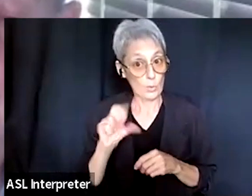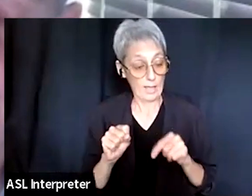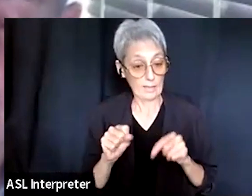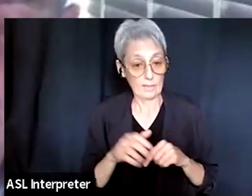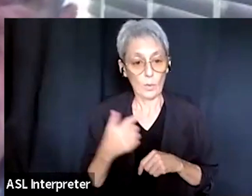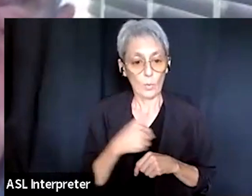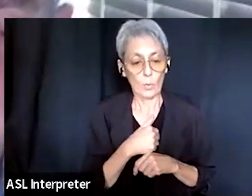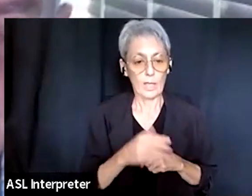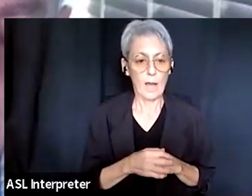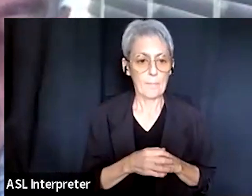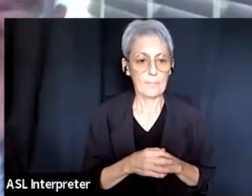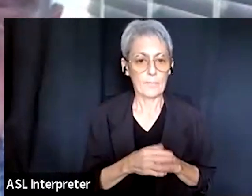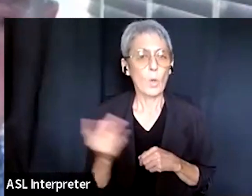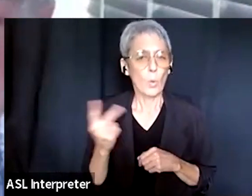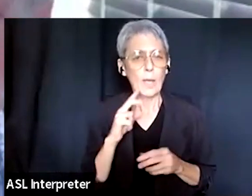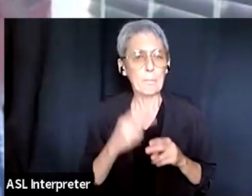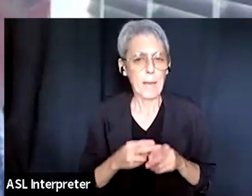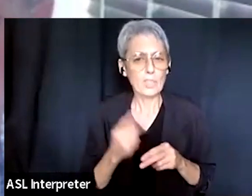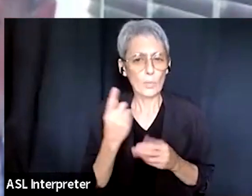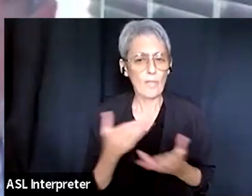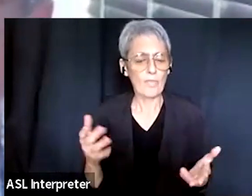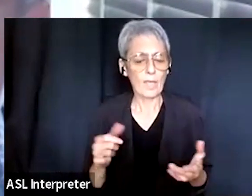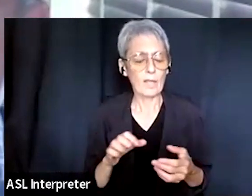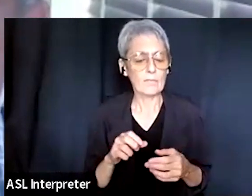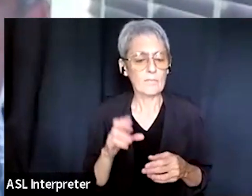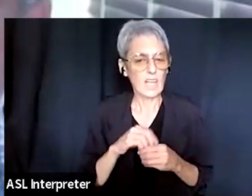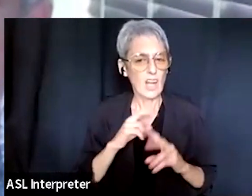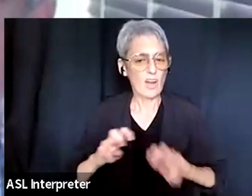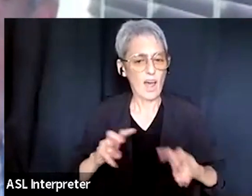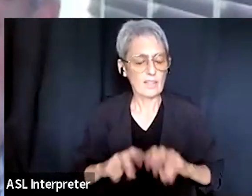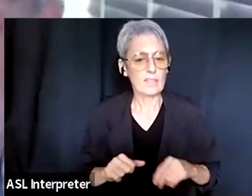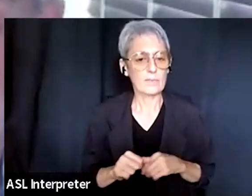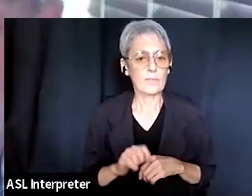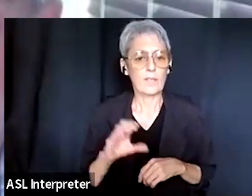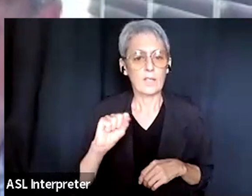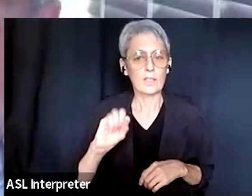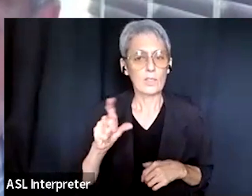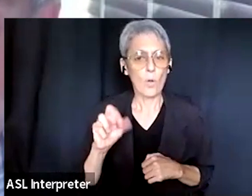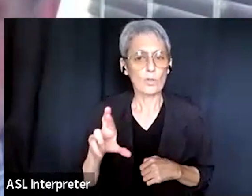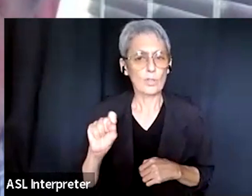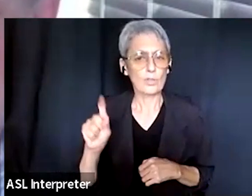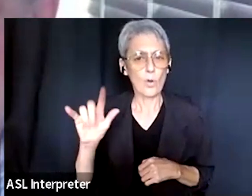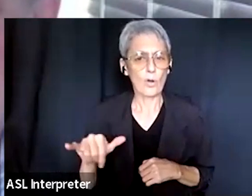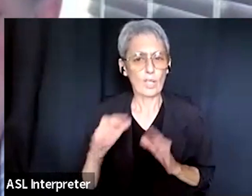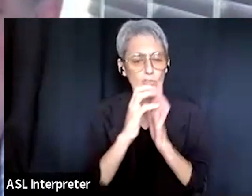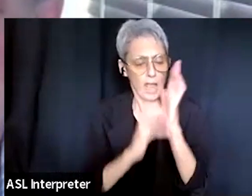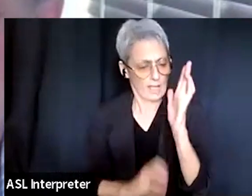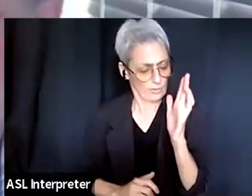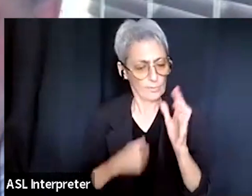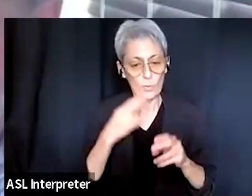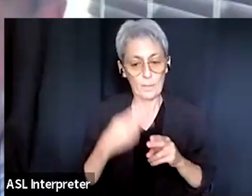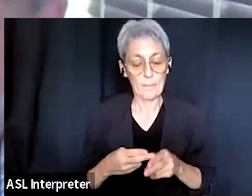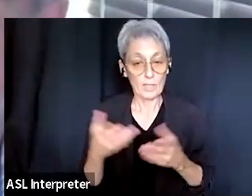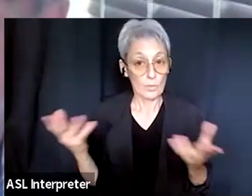things we mentioned in relation to our analysis of the Soldier Story transcripts is the fact